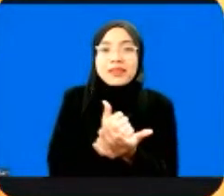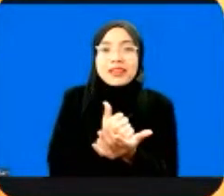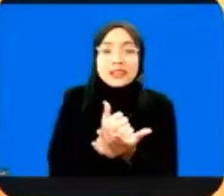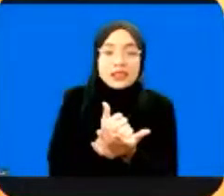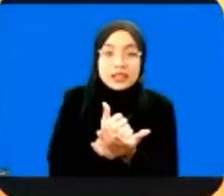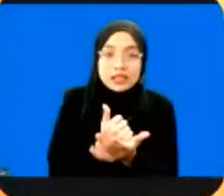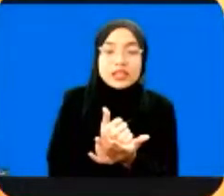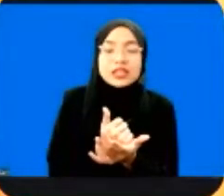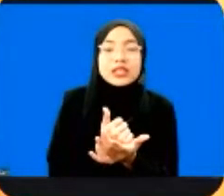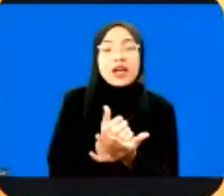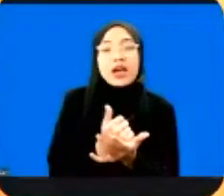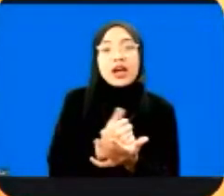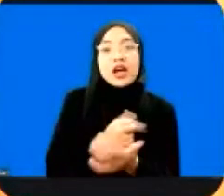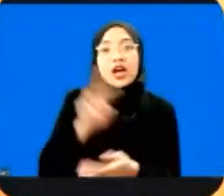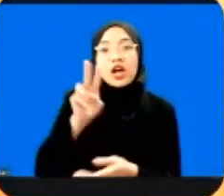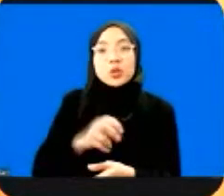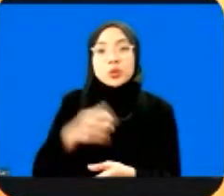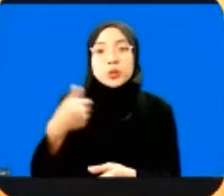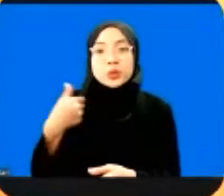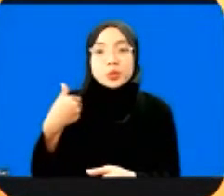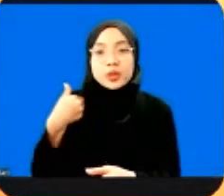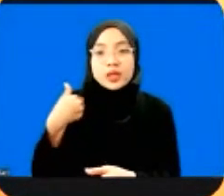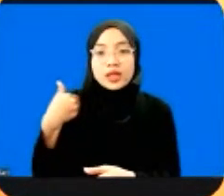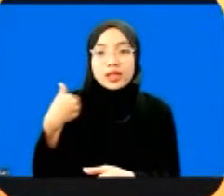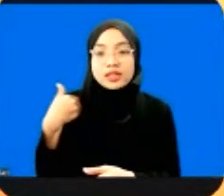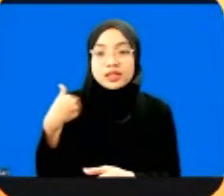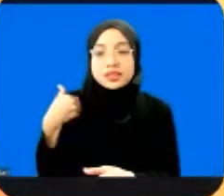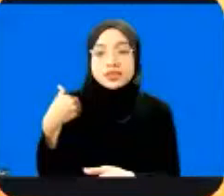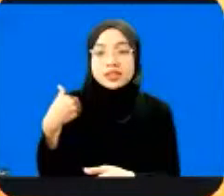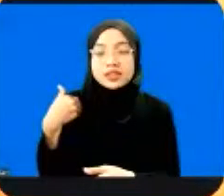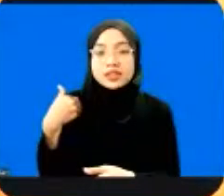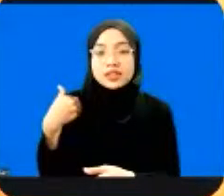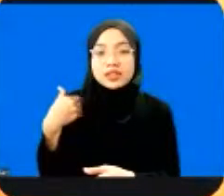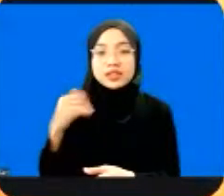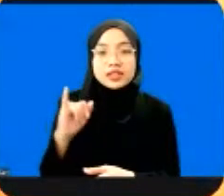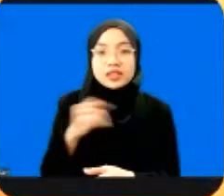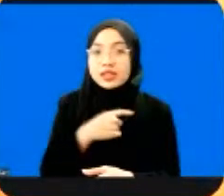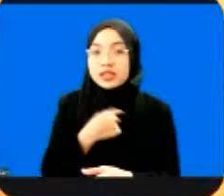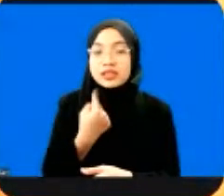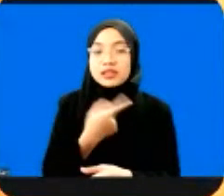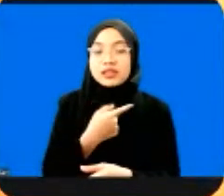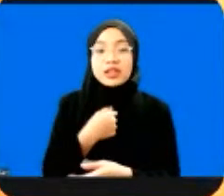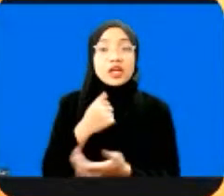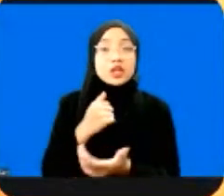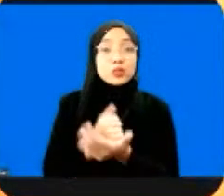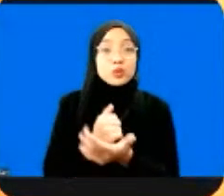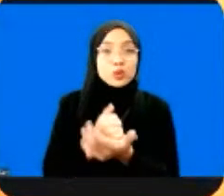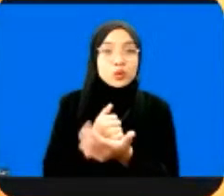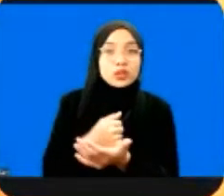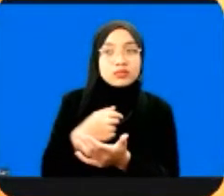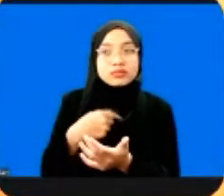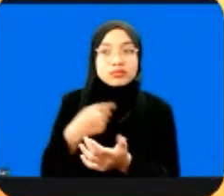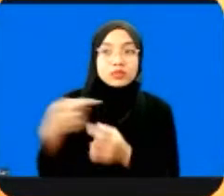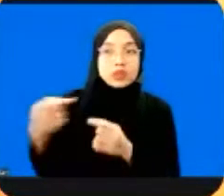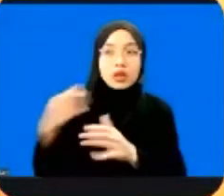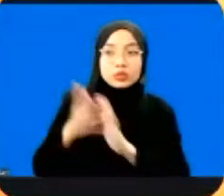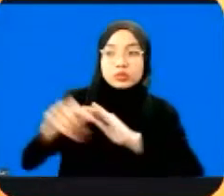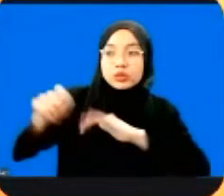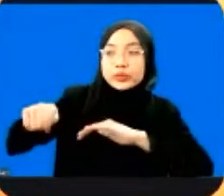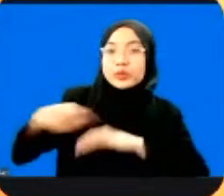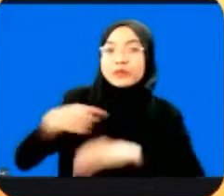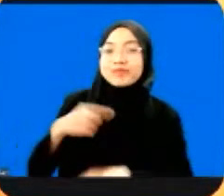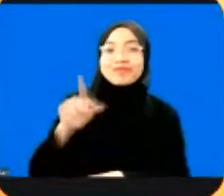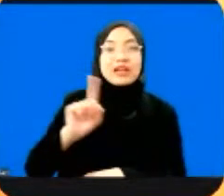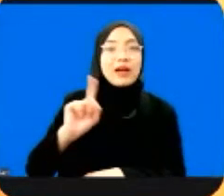punish disinformation. Because just as false information can